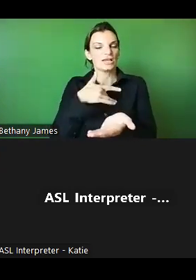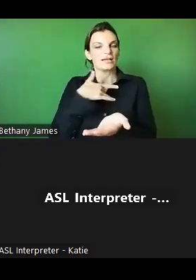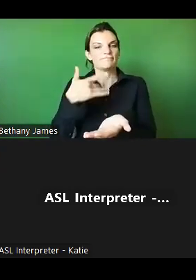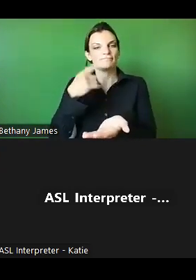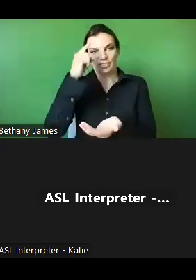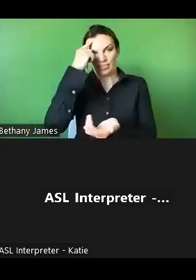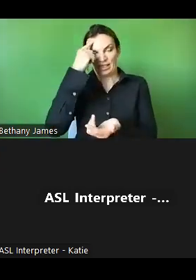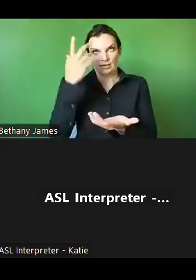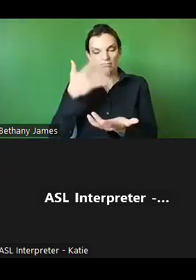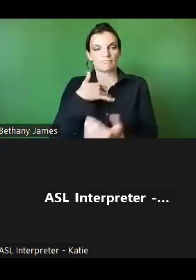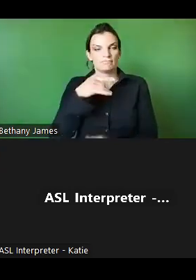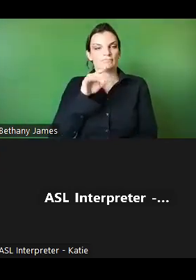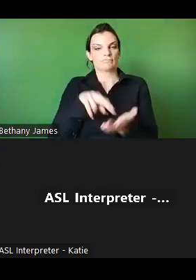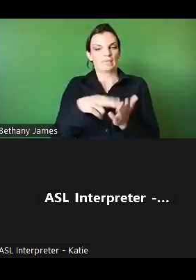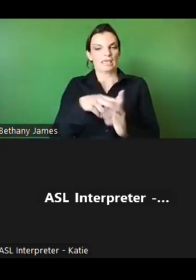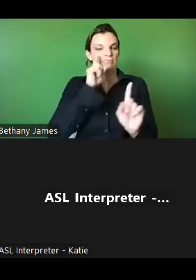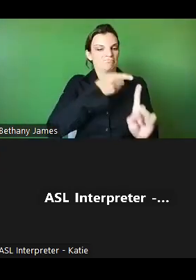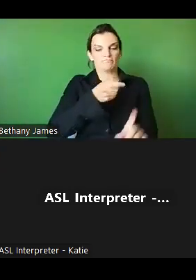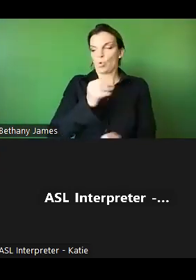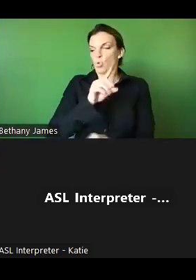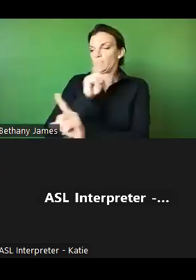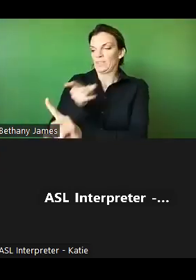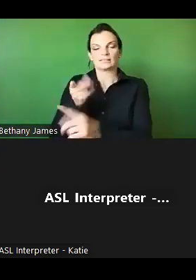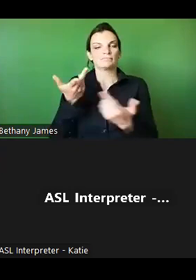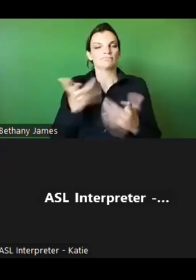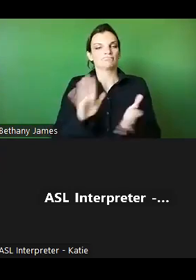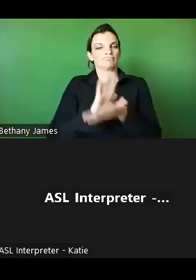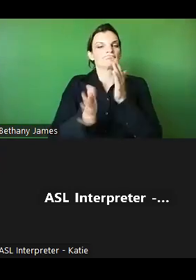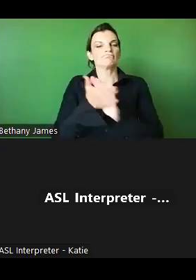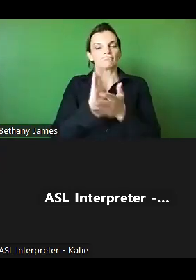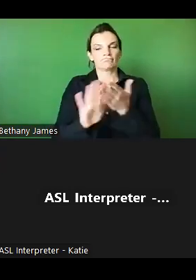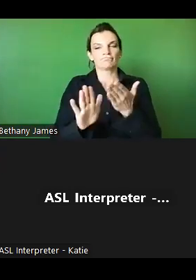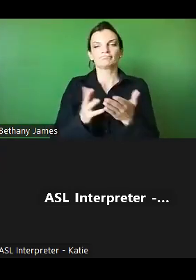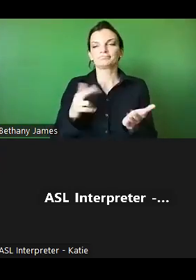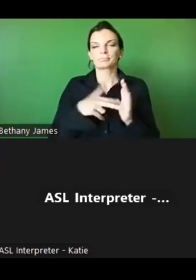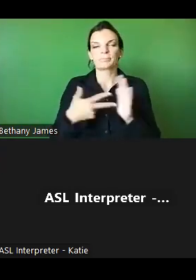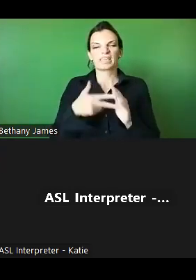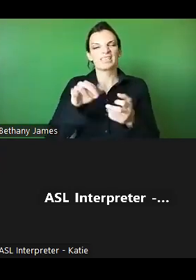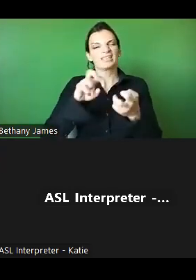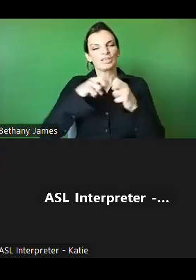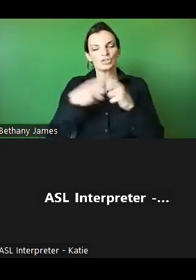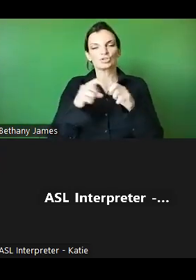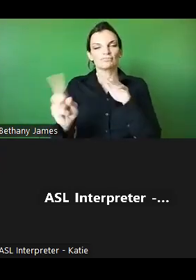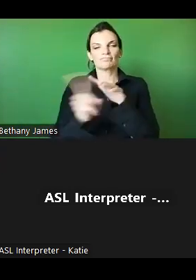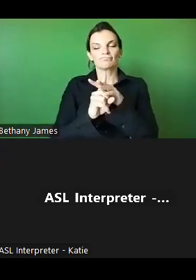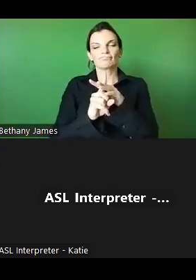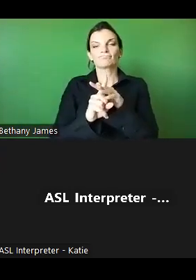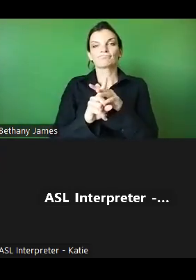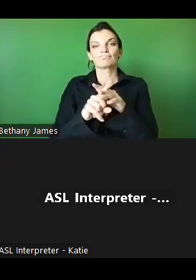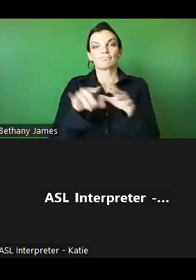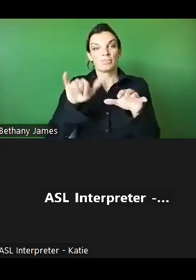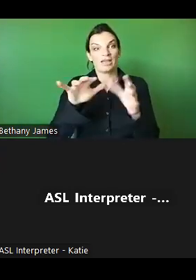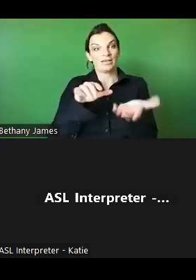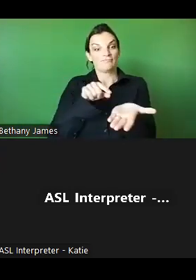called either or disease. And that's the tendency to view problems such as, well, one of the examples he used specifically